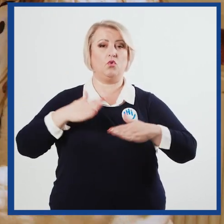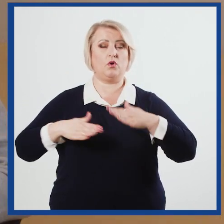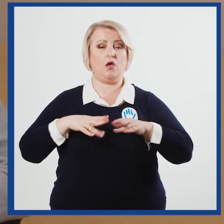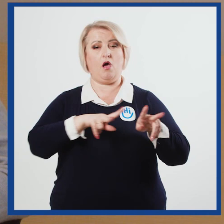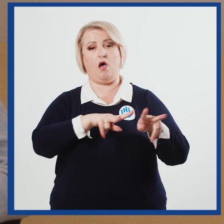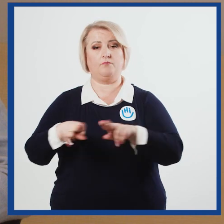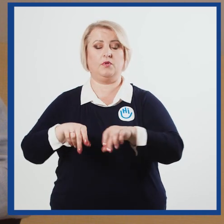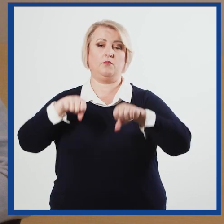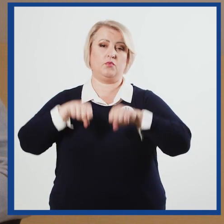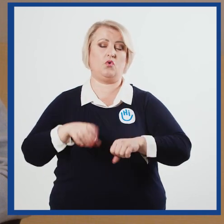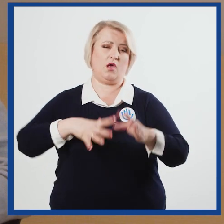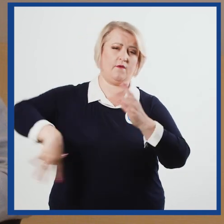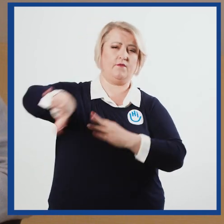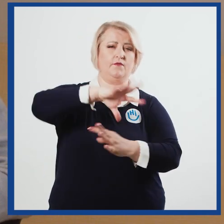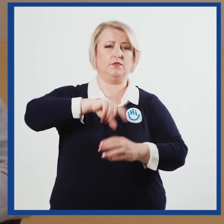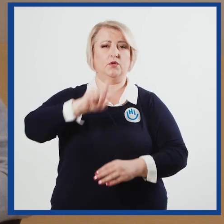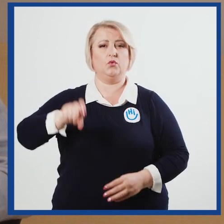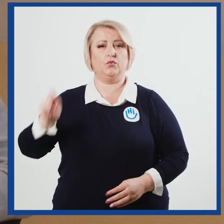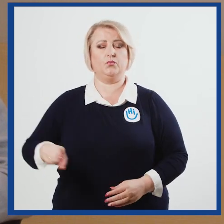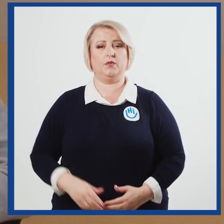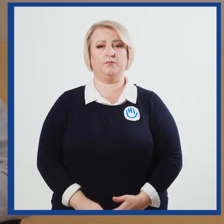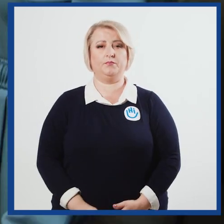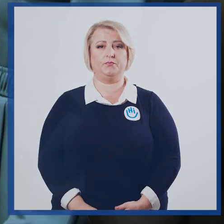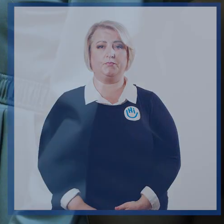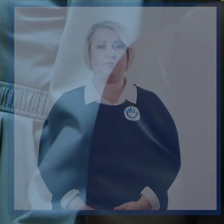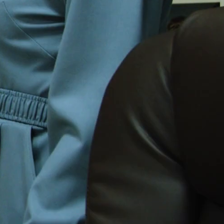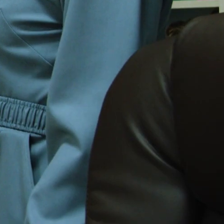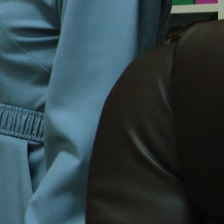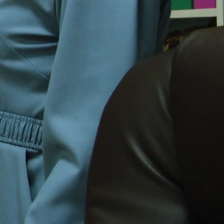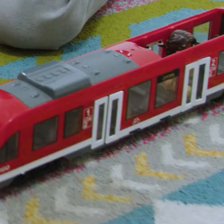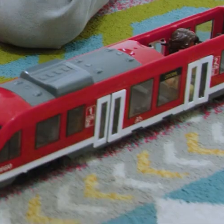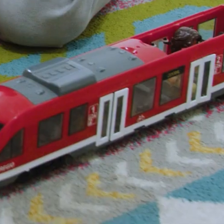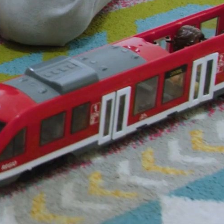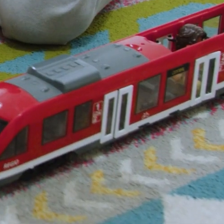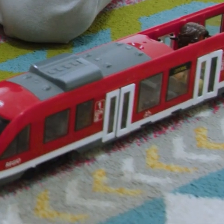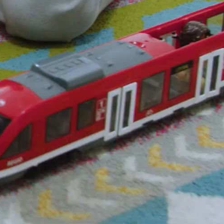to enjoy the same rights as everyone does.